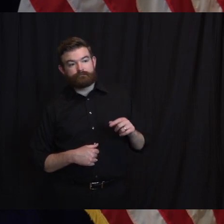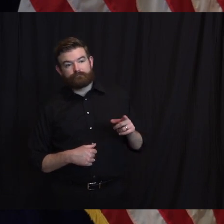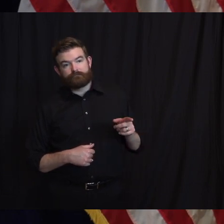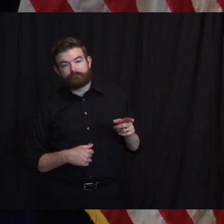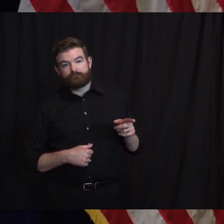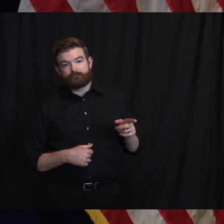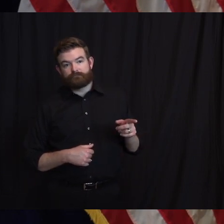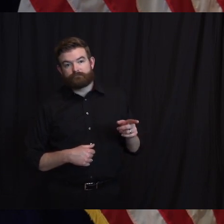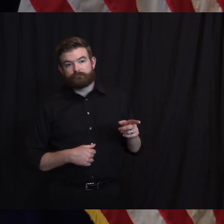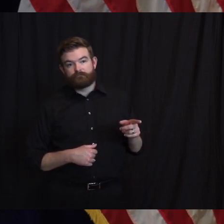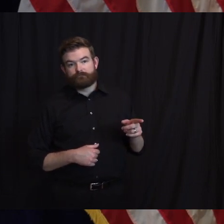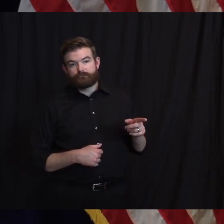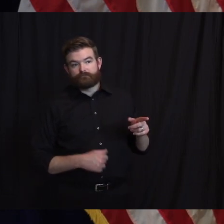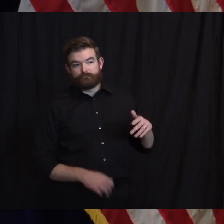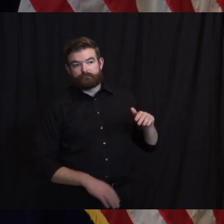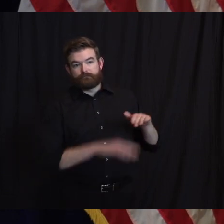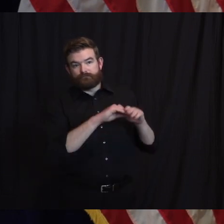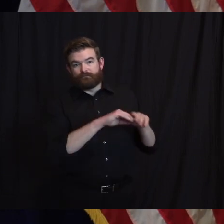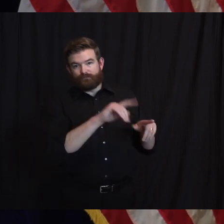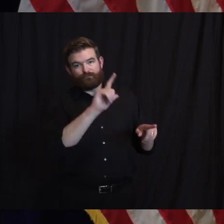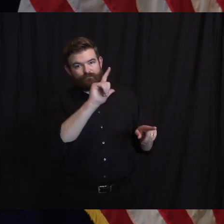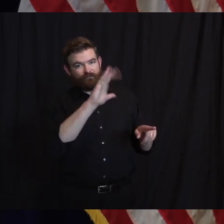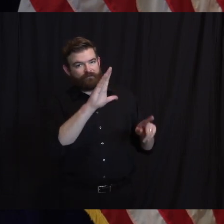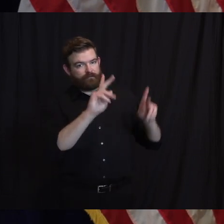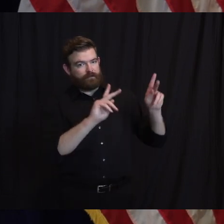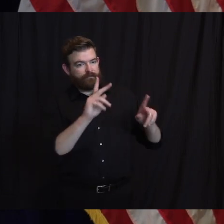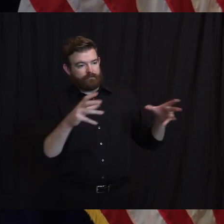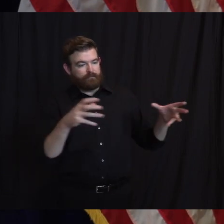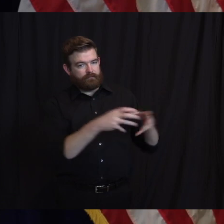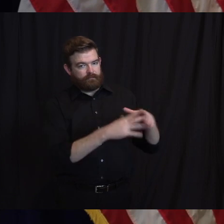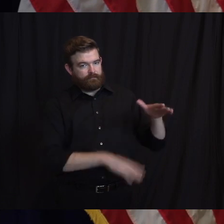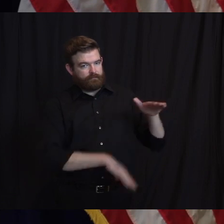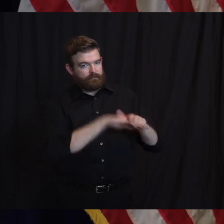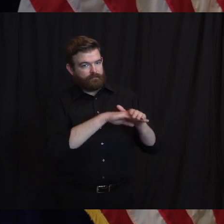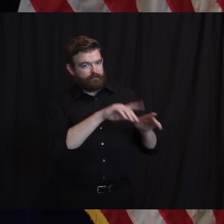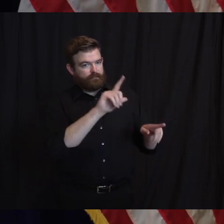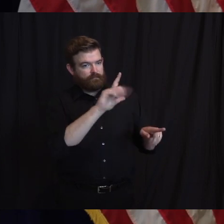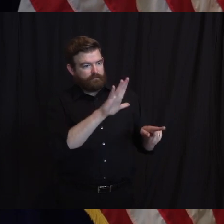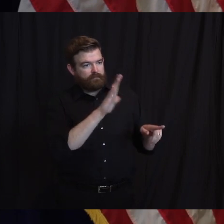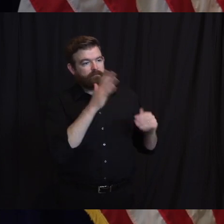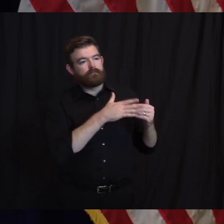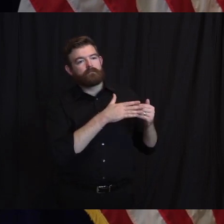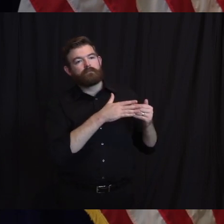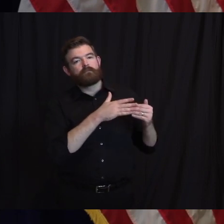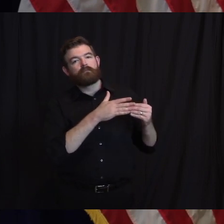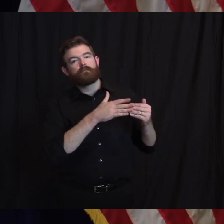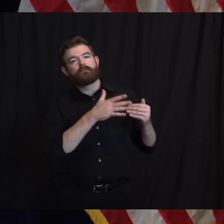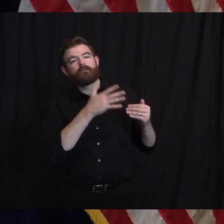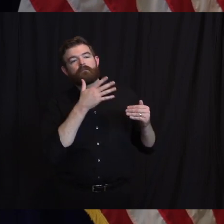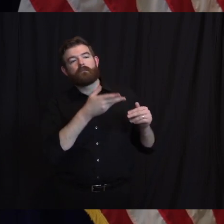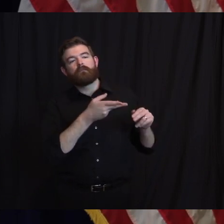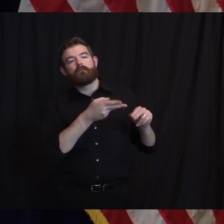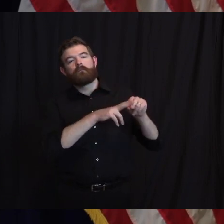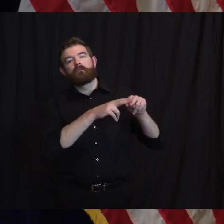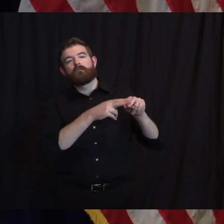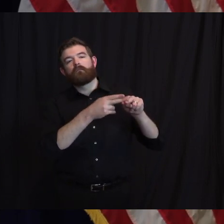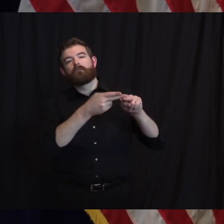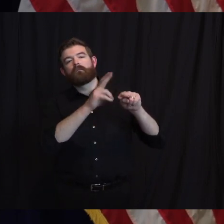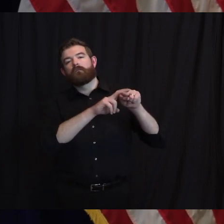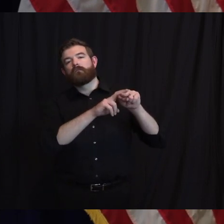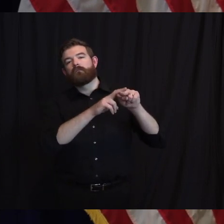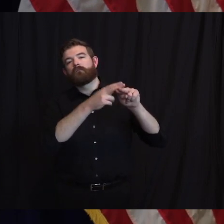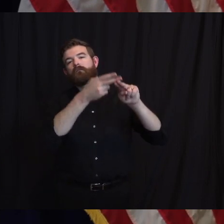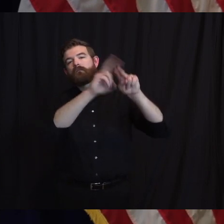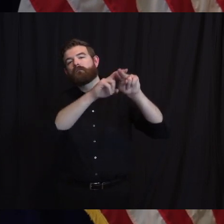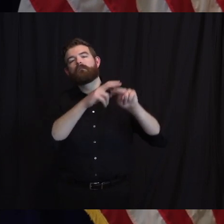between now and a reasonable amount of time from now, we will give some more guidance as to what it feels like to be outside. Yeah, the answer